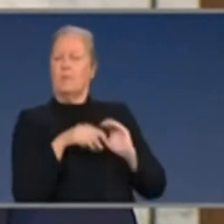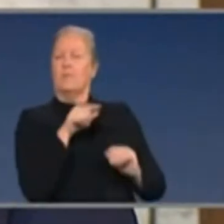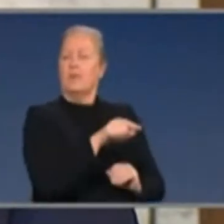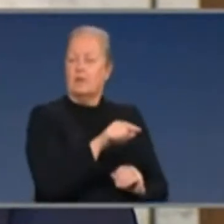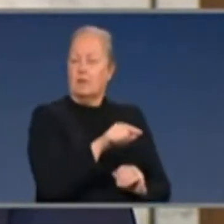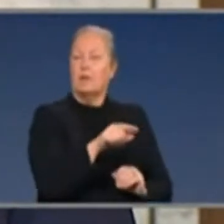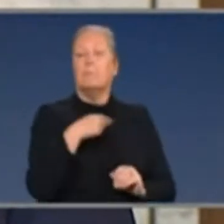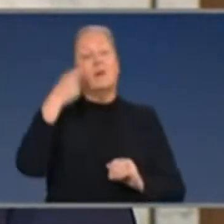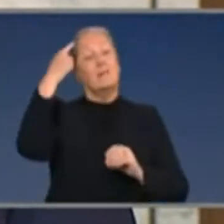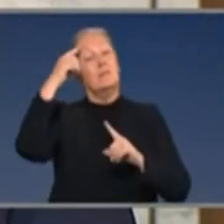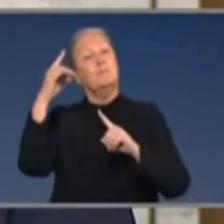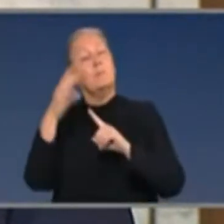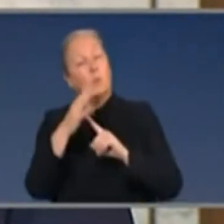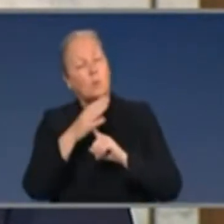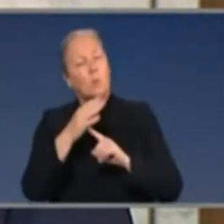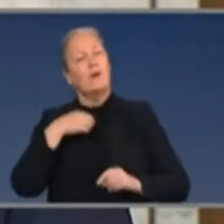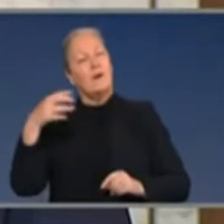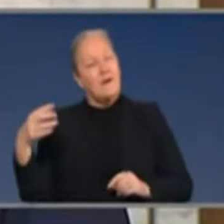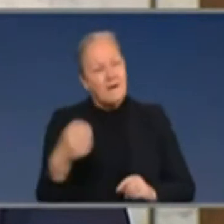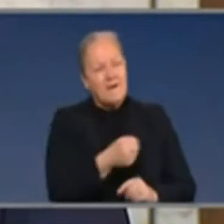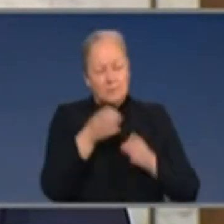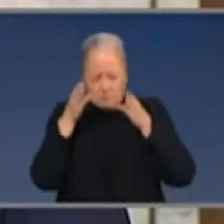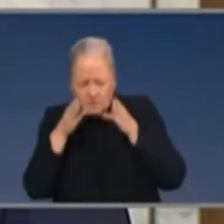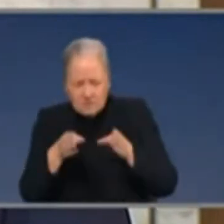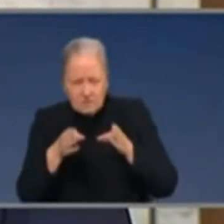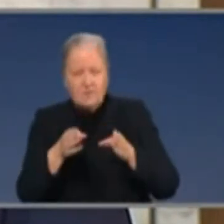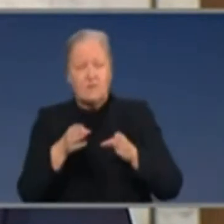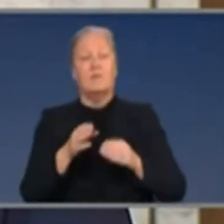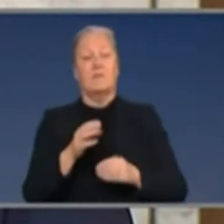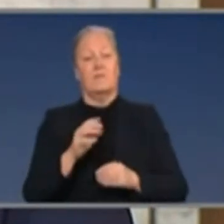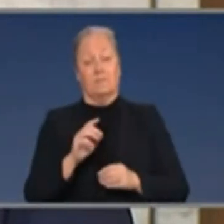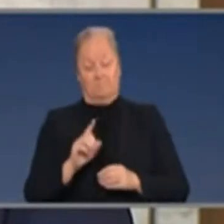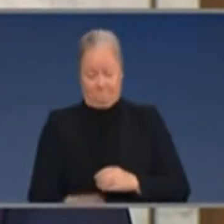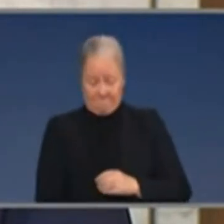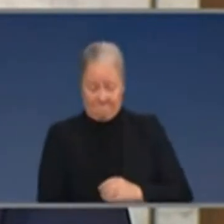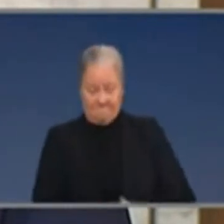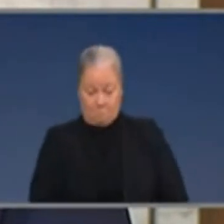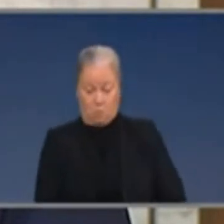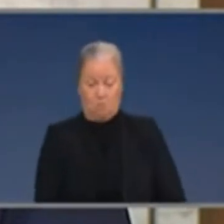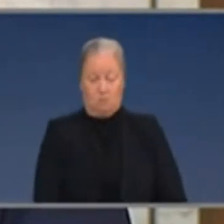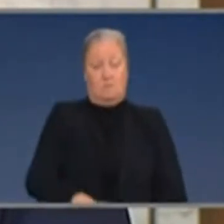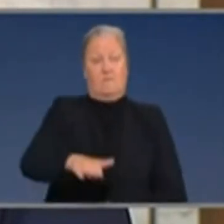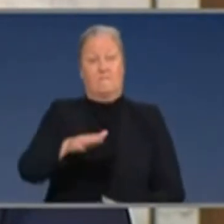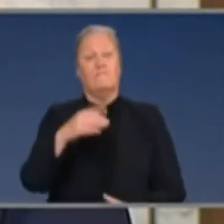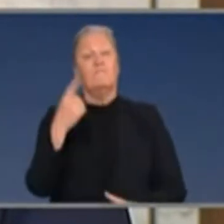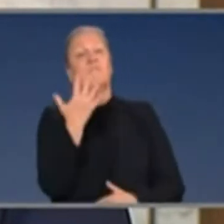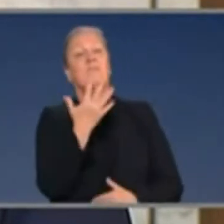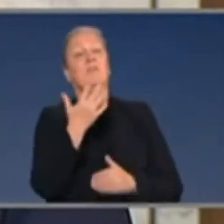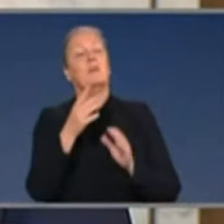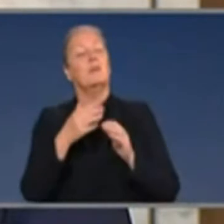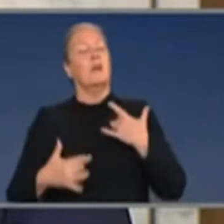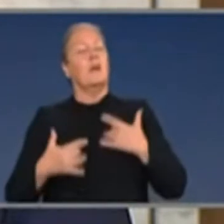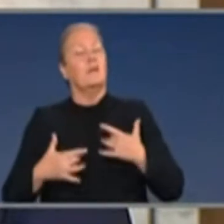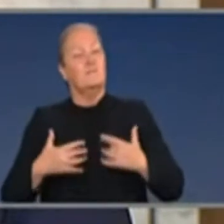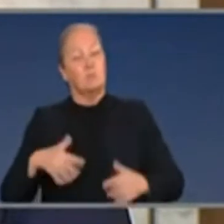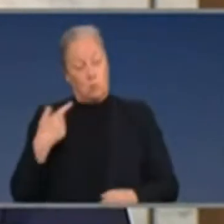to focus on is setting the foundation in the first 15 years of life so that children are successful and will not